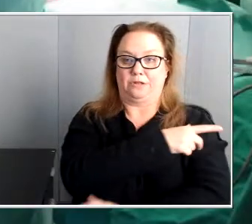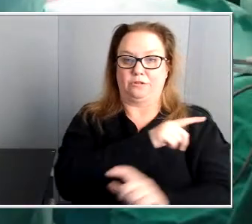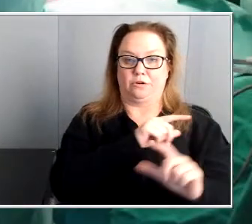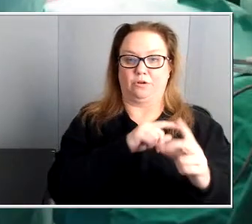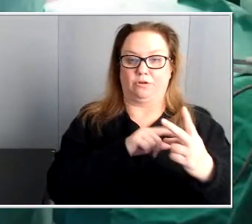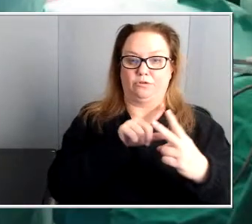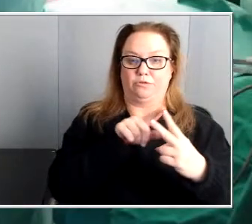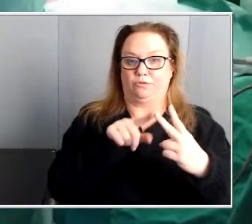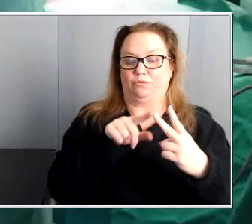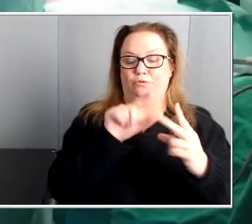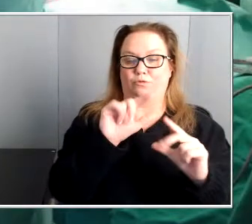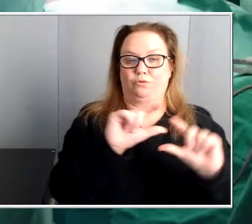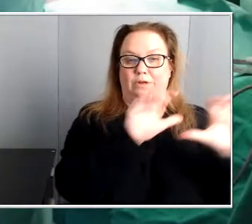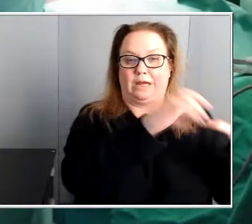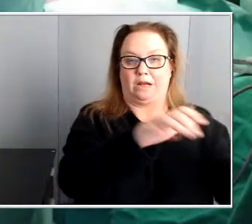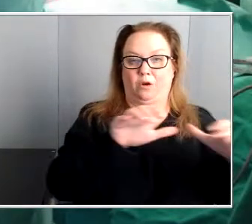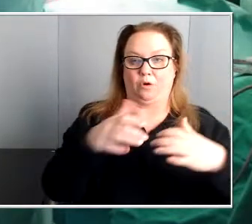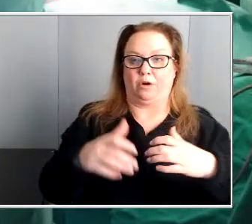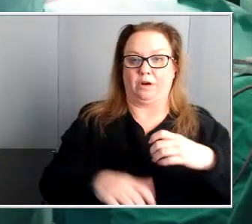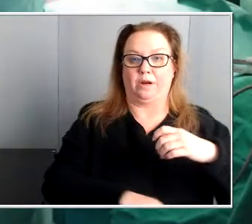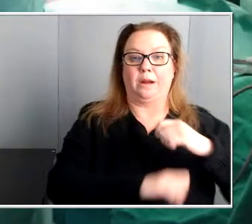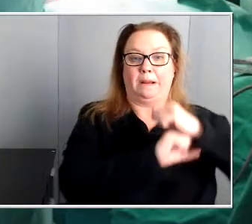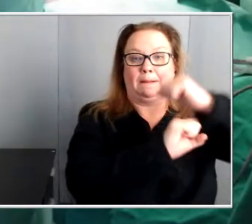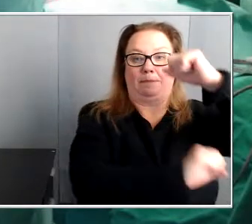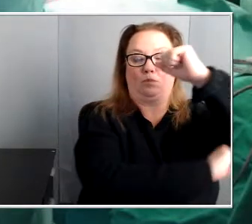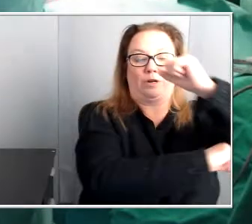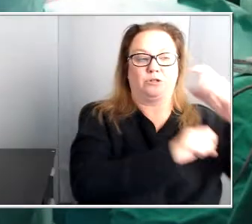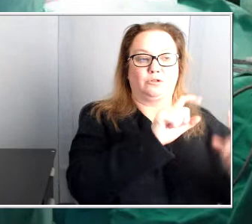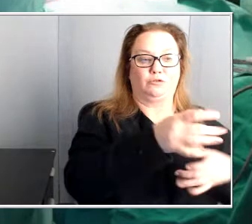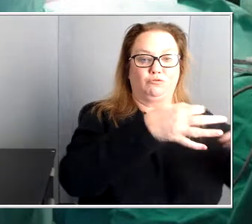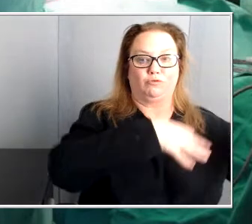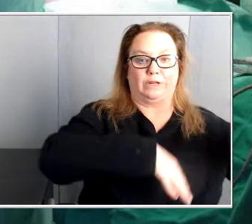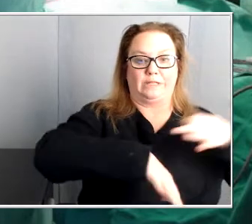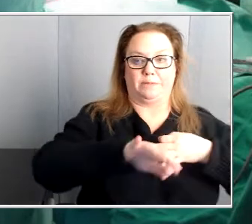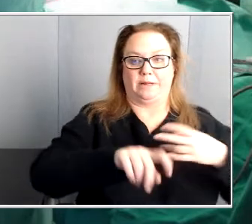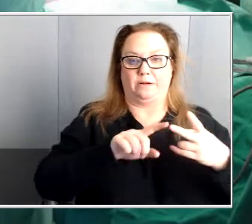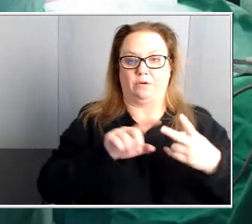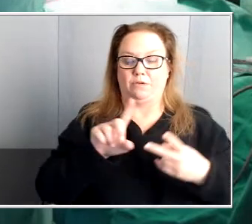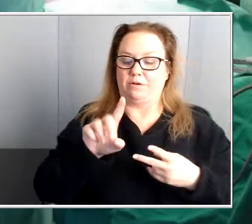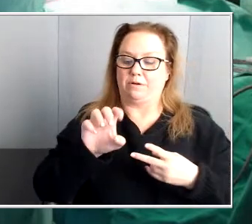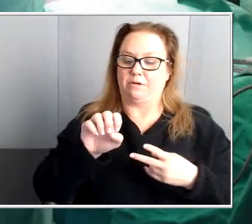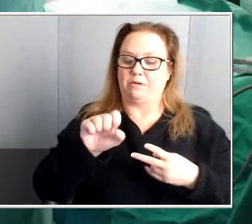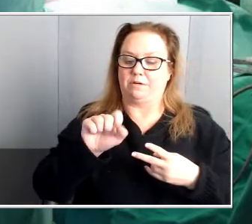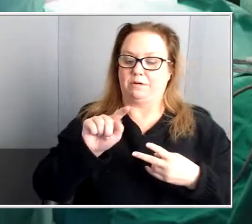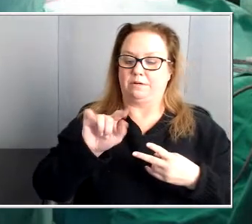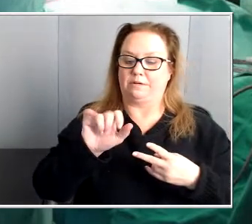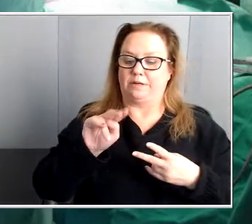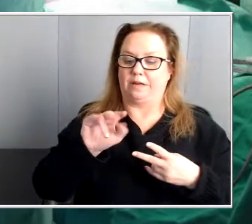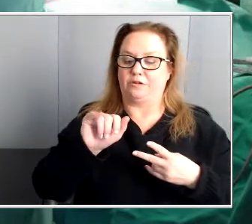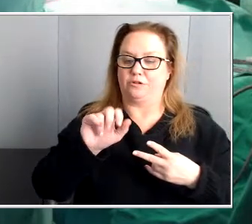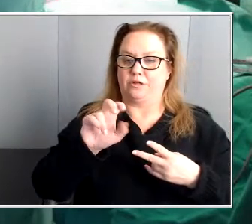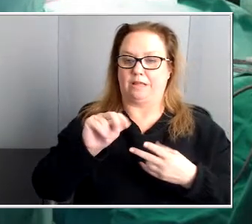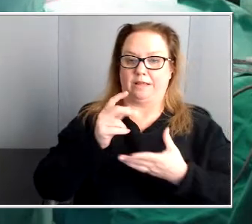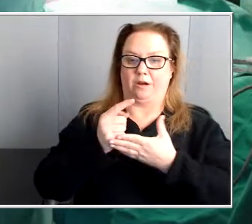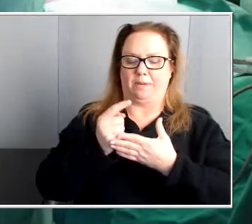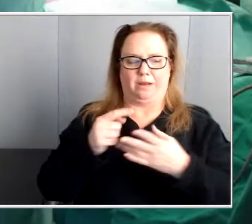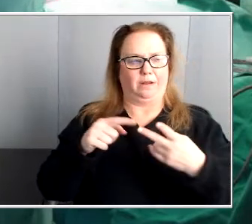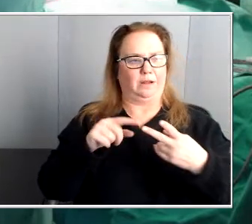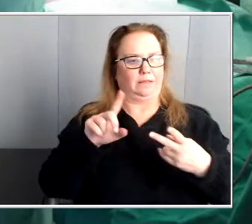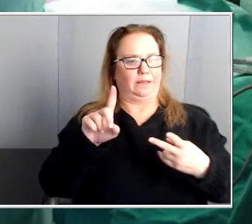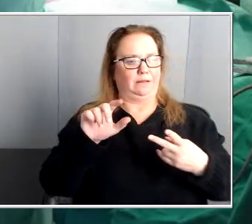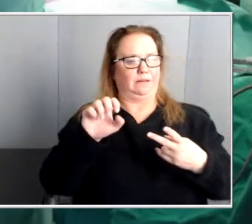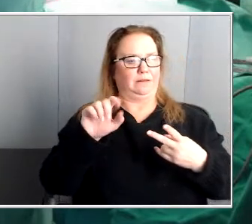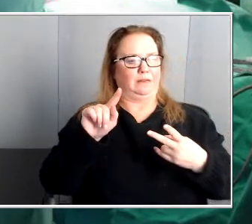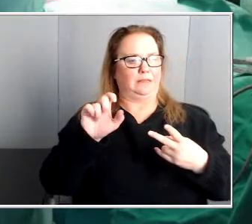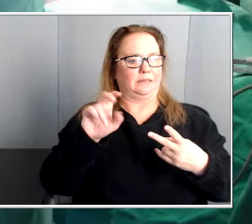2 categories: bridge to transplant or destination therapy. Now, I got to tell you, when I think of destination therapy, I think of a beach or something